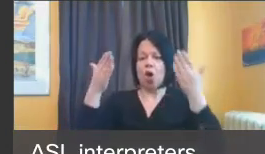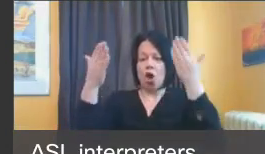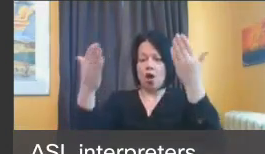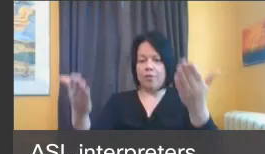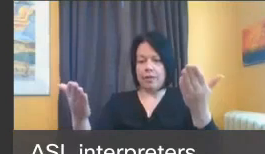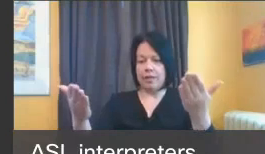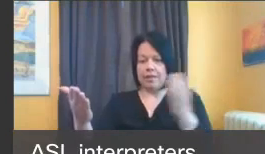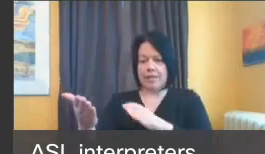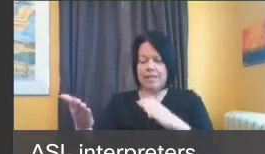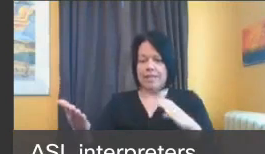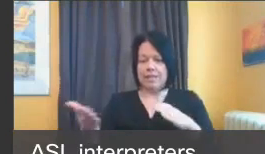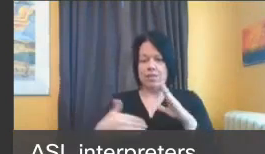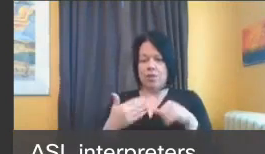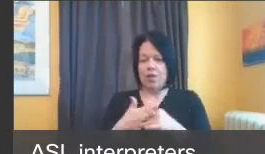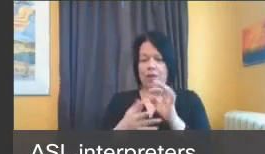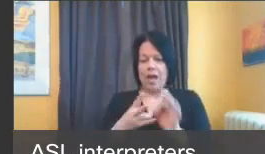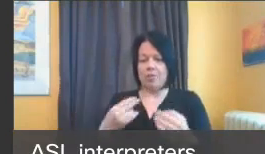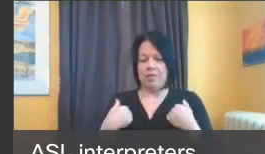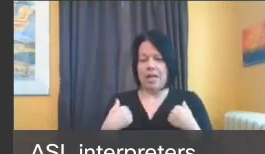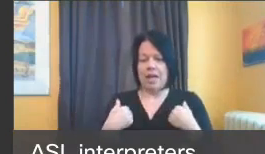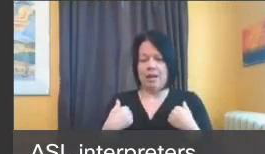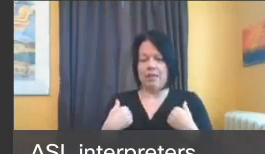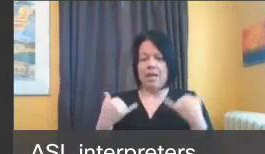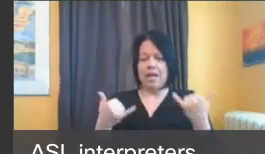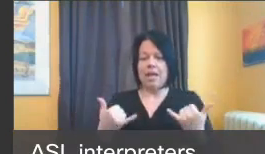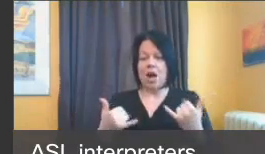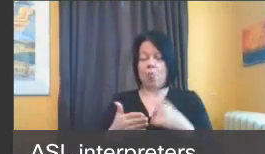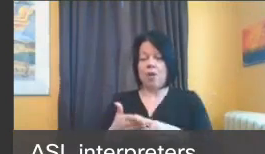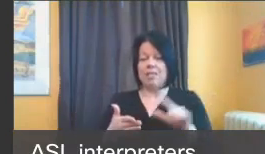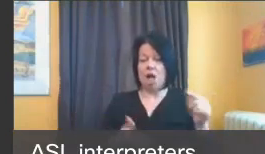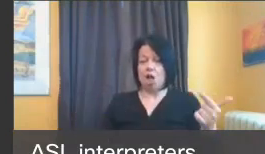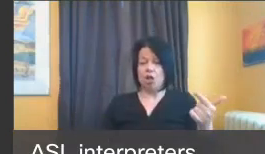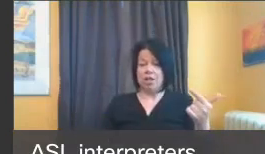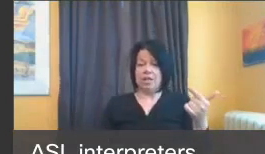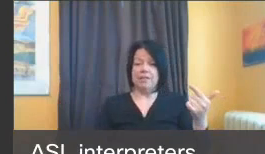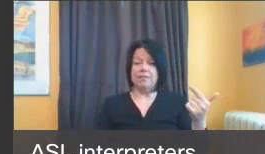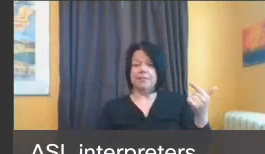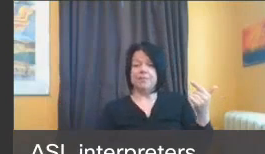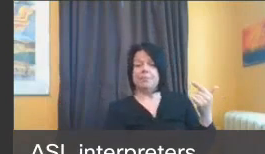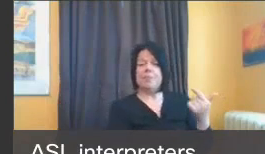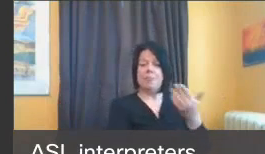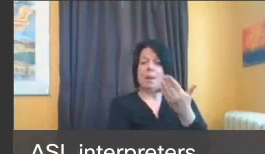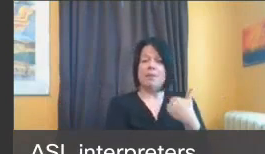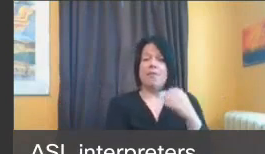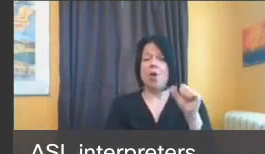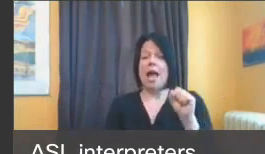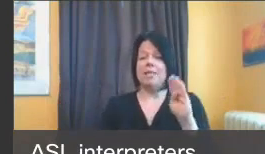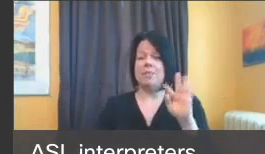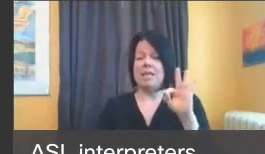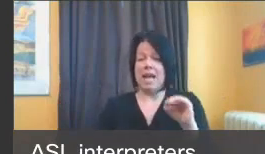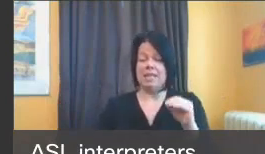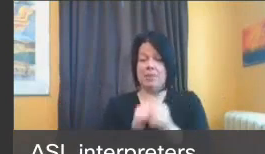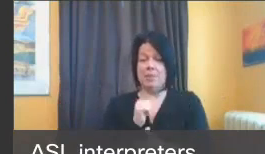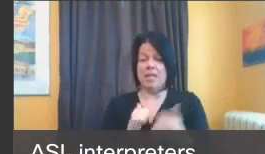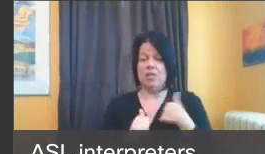our citizens all the options that they had. Now, what would be the alternative to this is before SB 90 was passed, we actually used